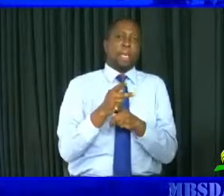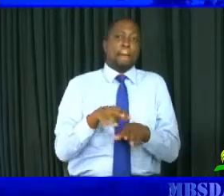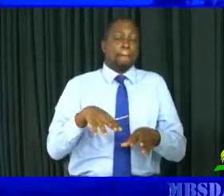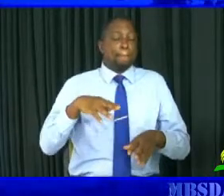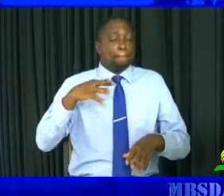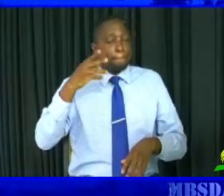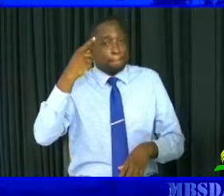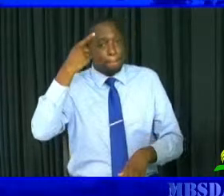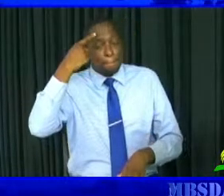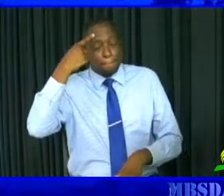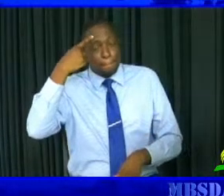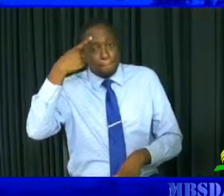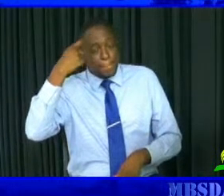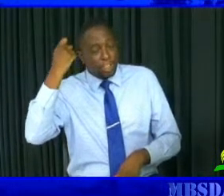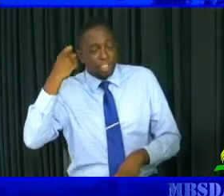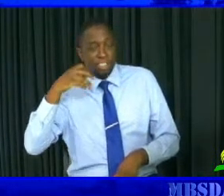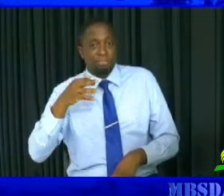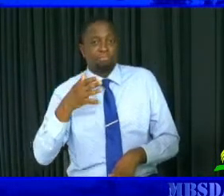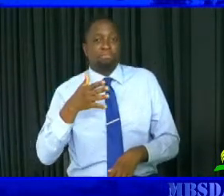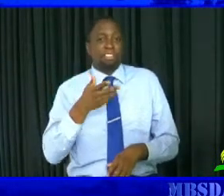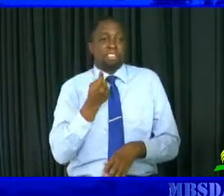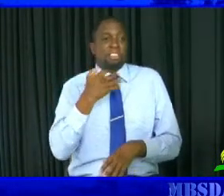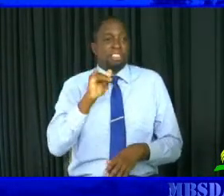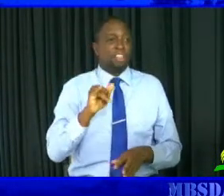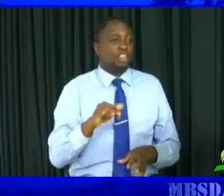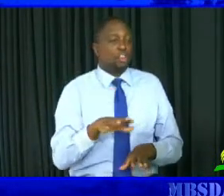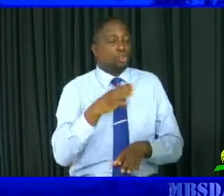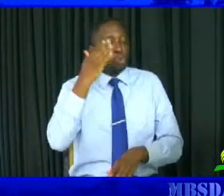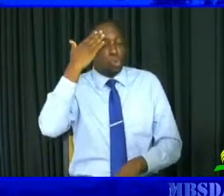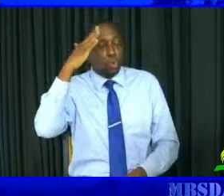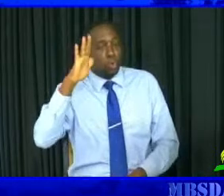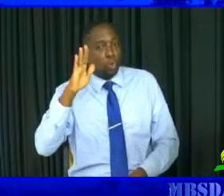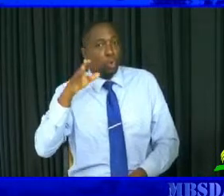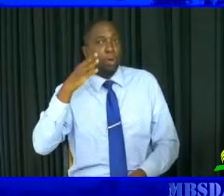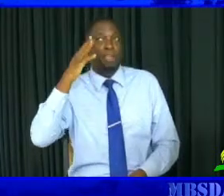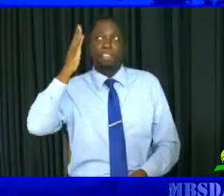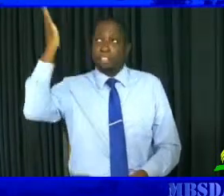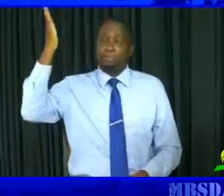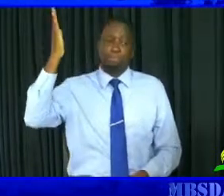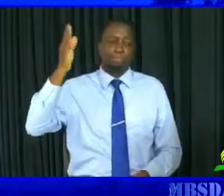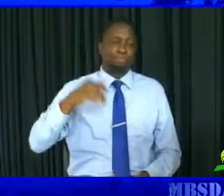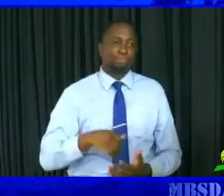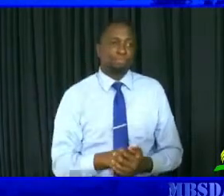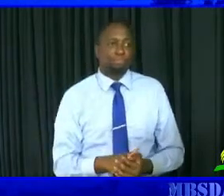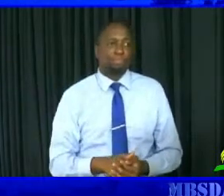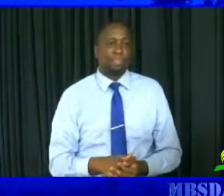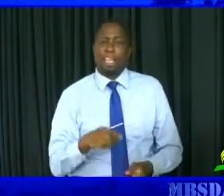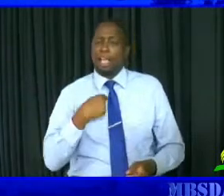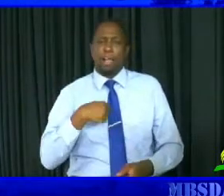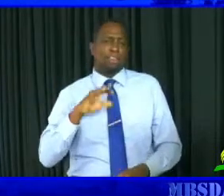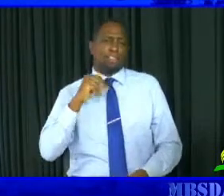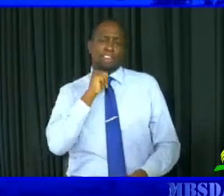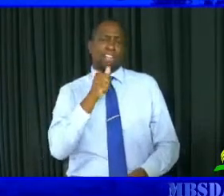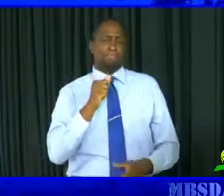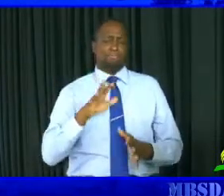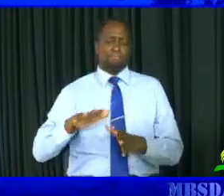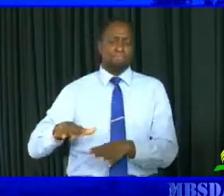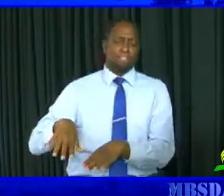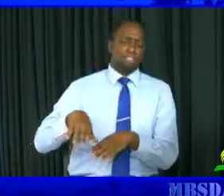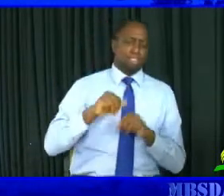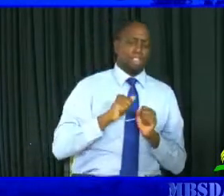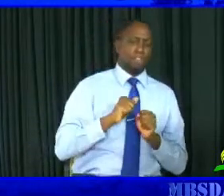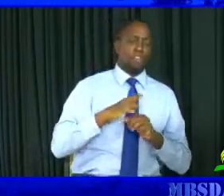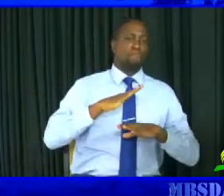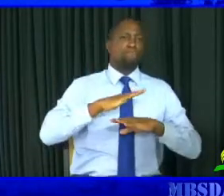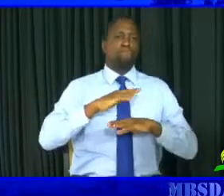neither knoweth him, but ye know him, for he dwelleth in you. I will not leave you comfortless. I